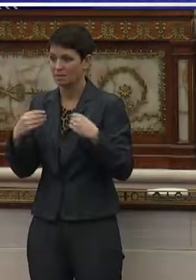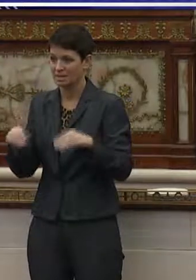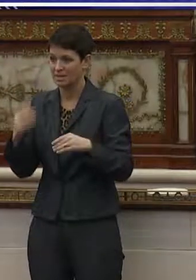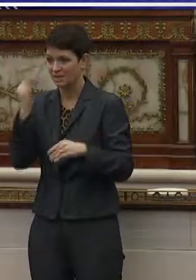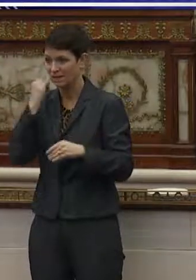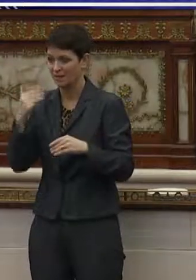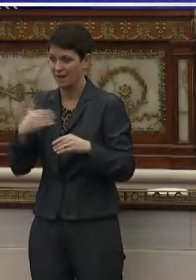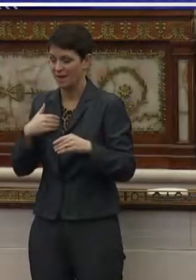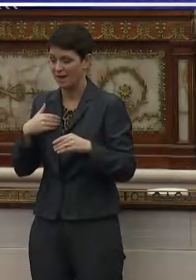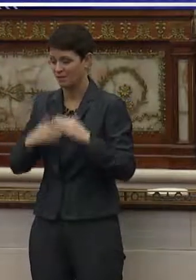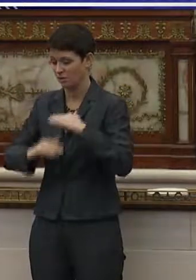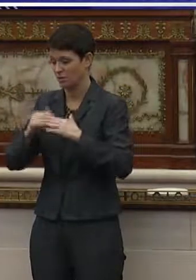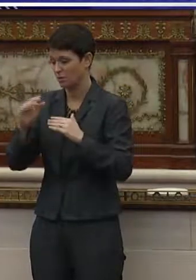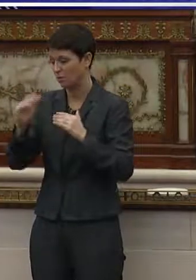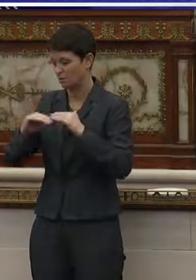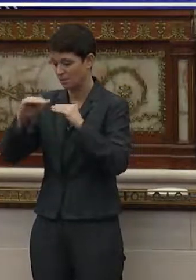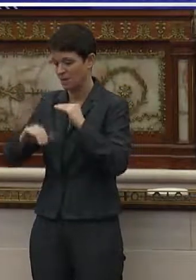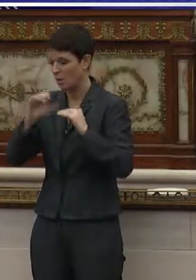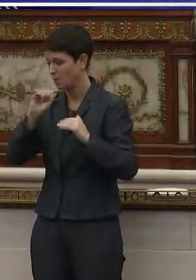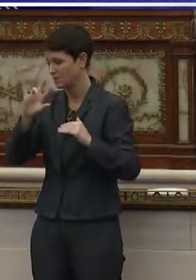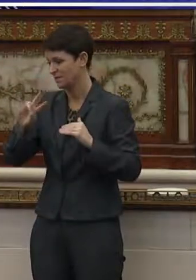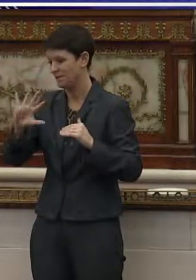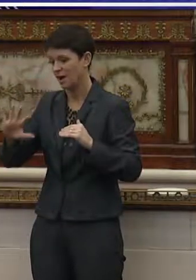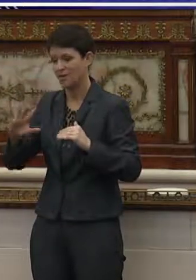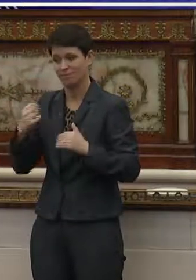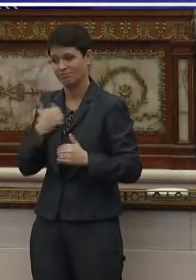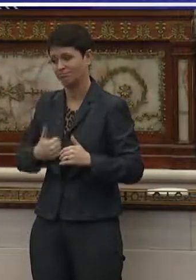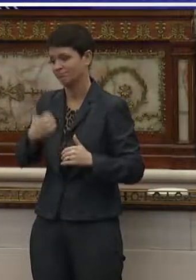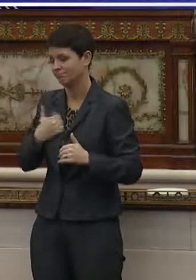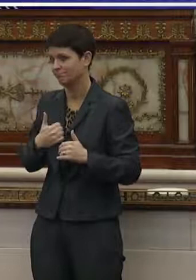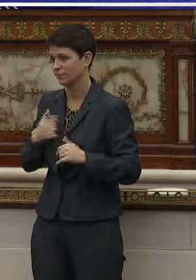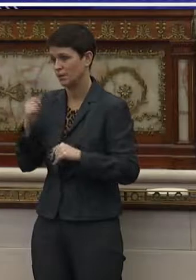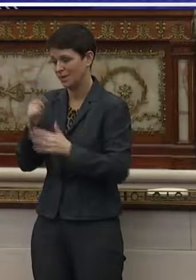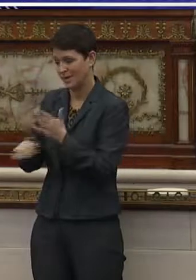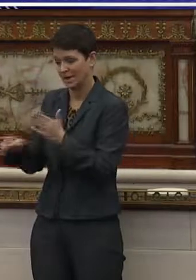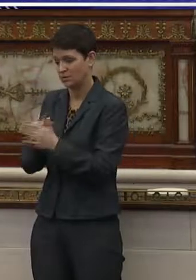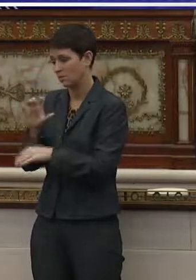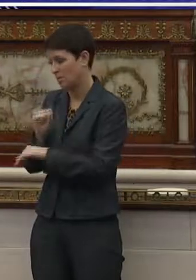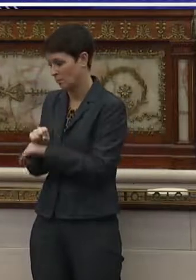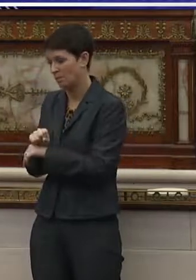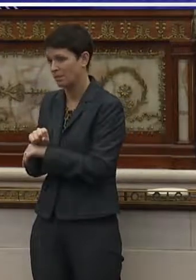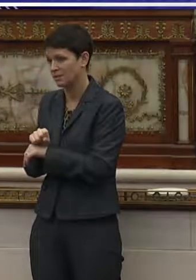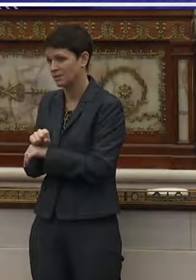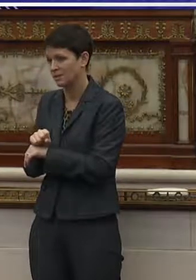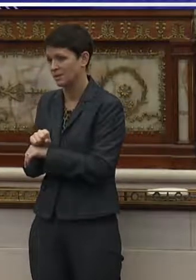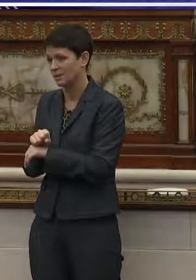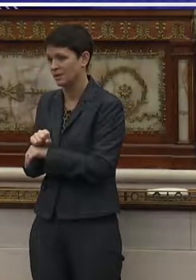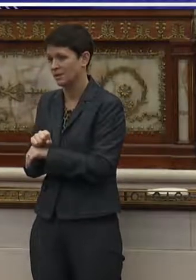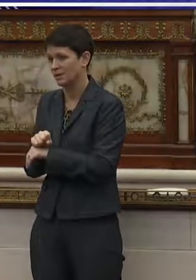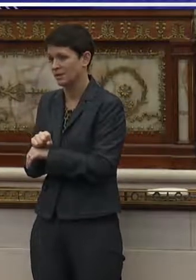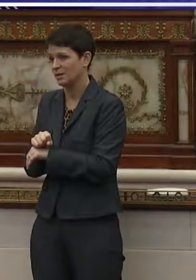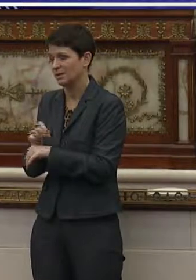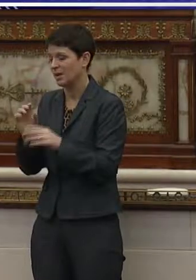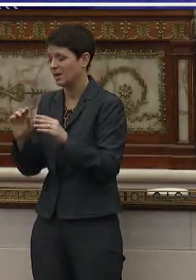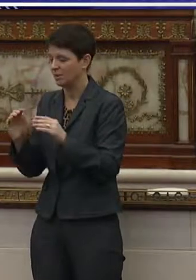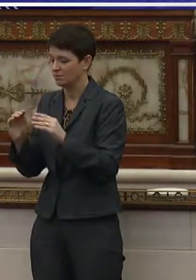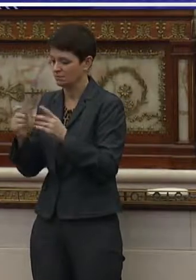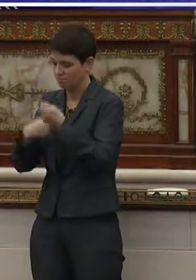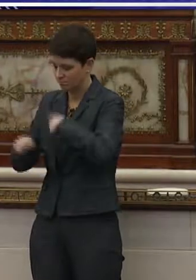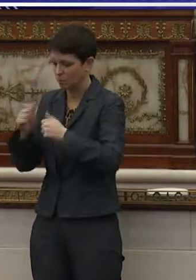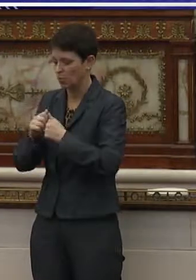have a threshold, okay, anybody below the age of 75, we just cancel those appointments, then they can at least get the over 75s